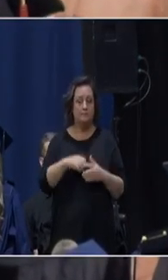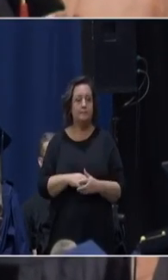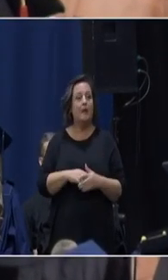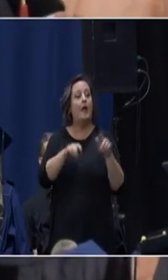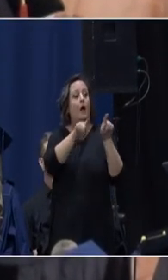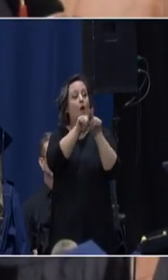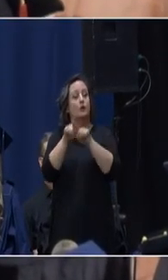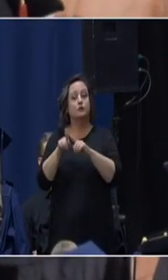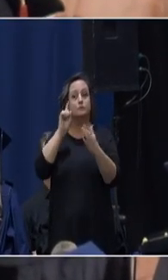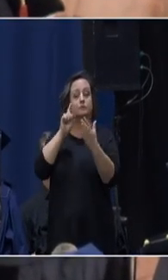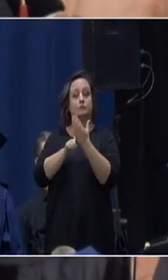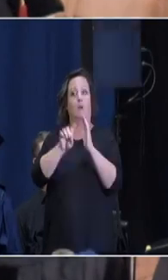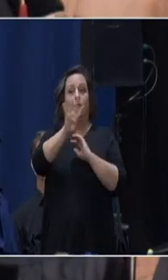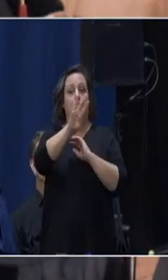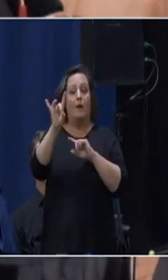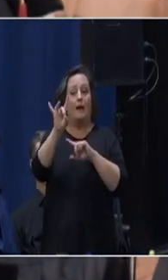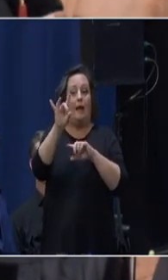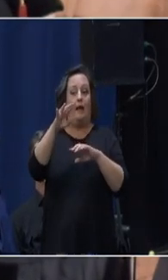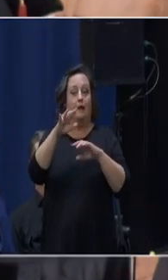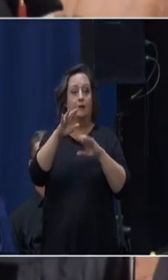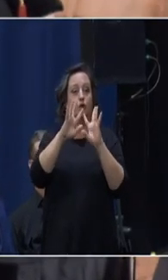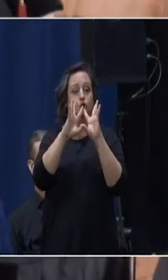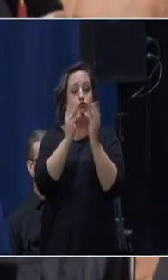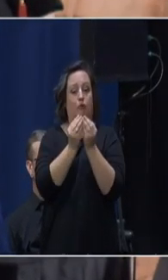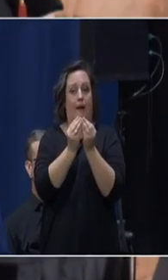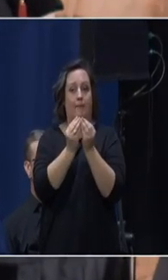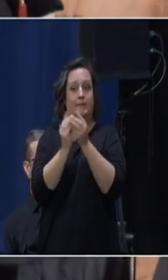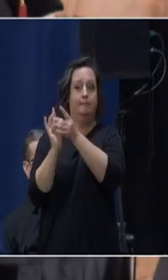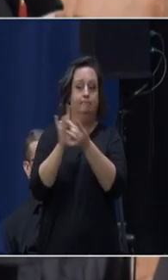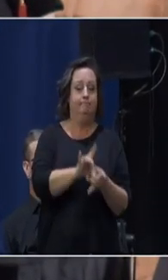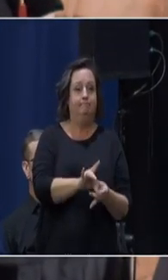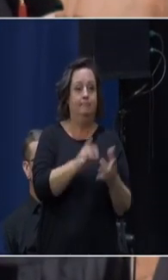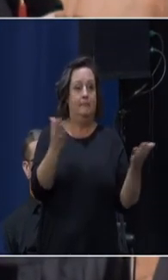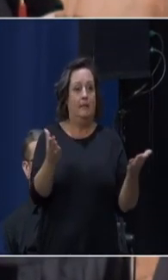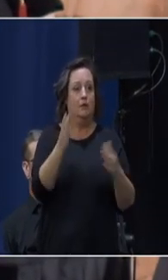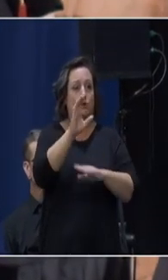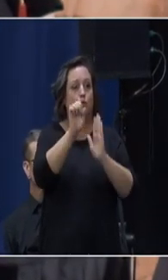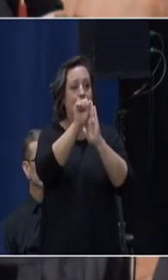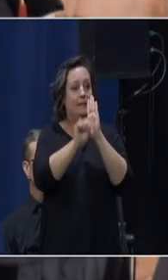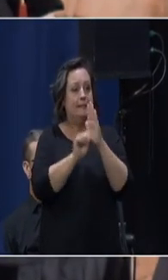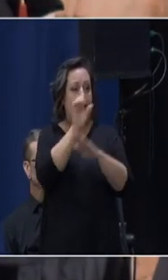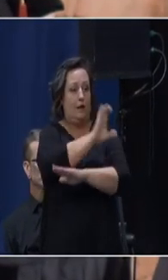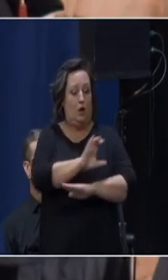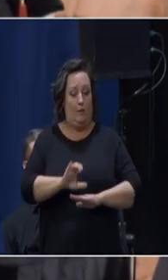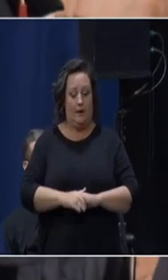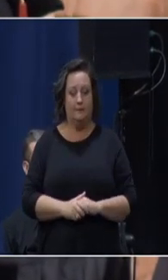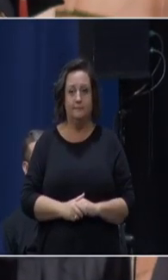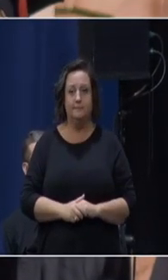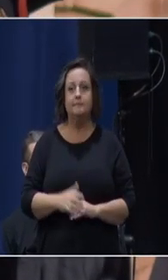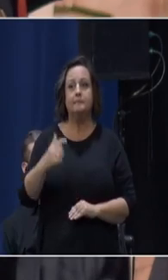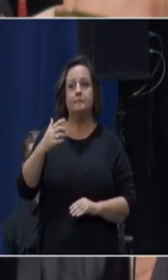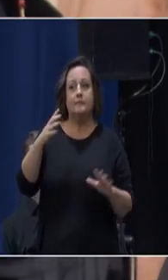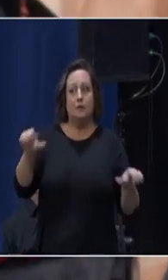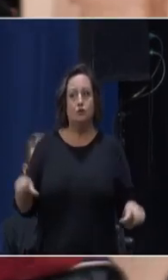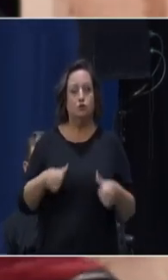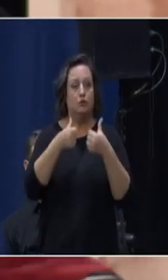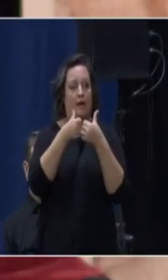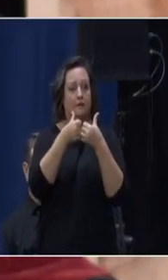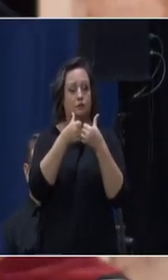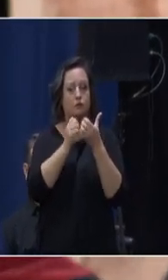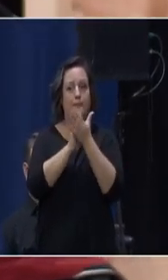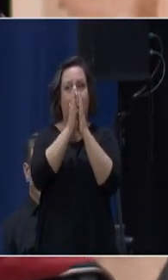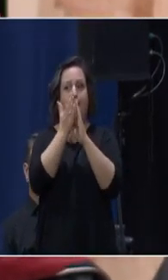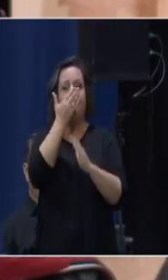tribes that are historically tied to the state of Colorado. I challenge us to be better stewards of the land